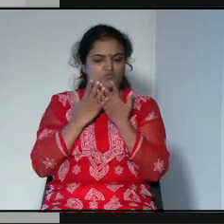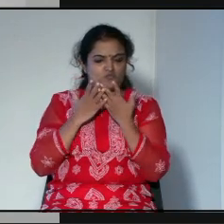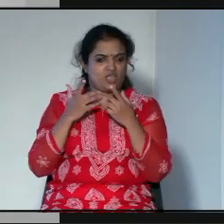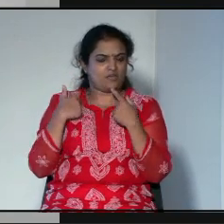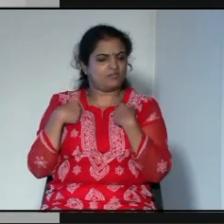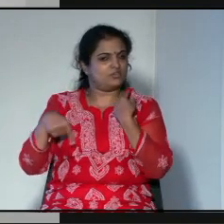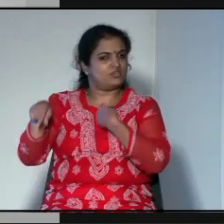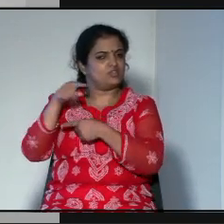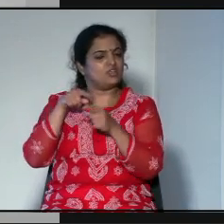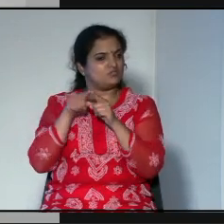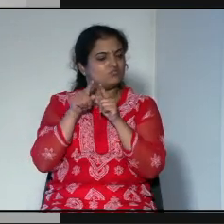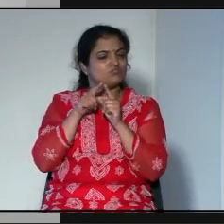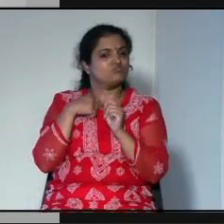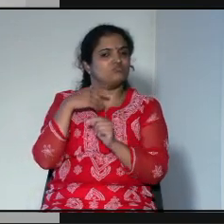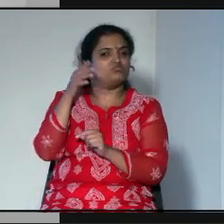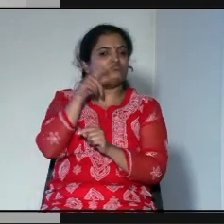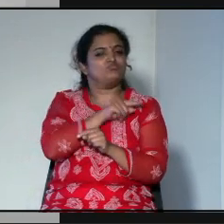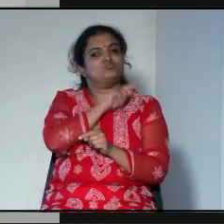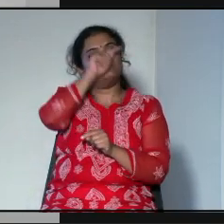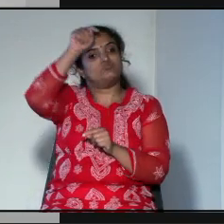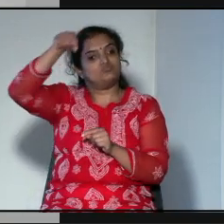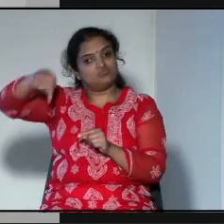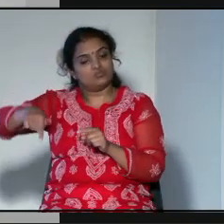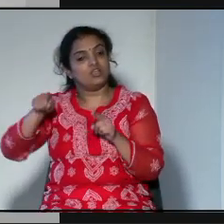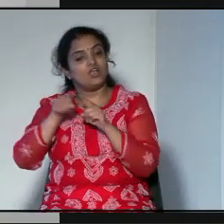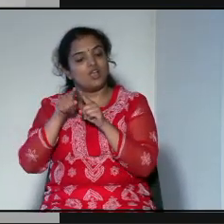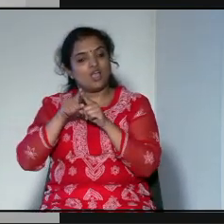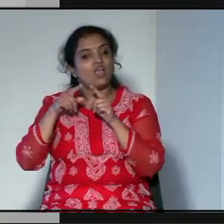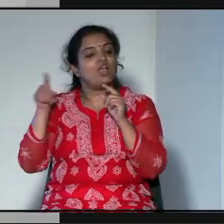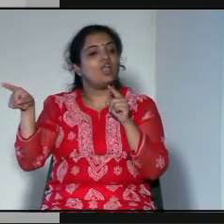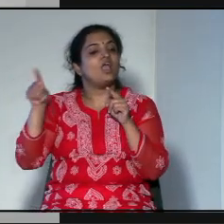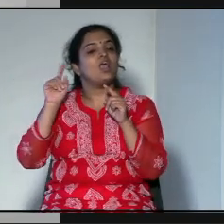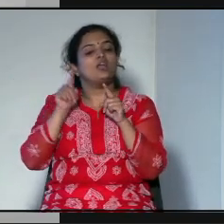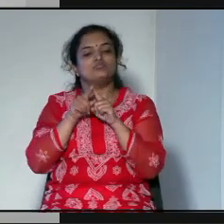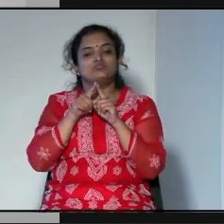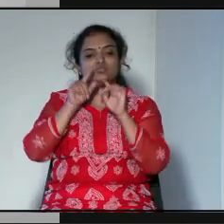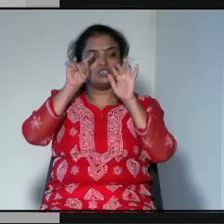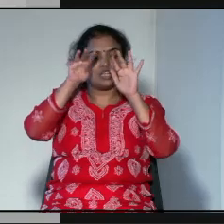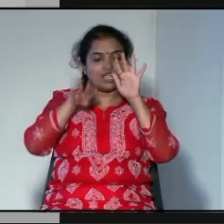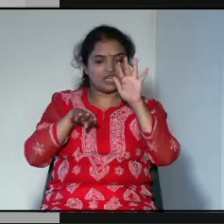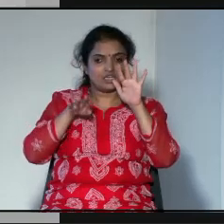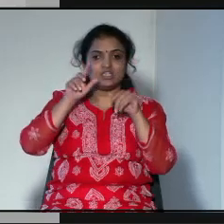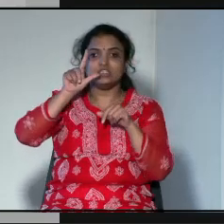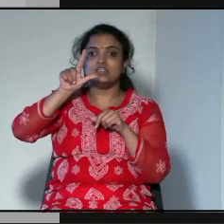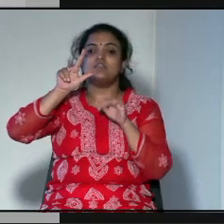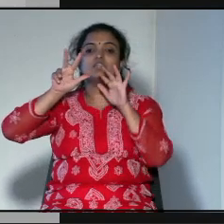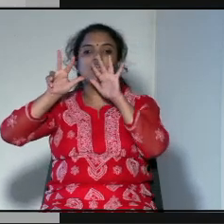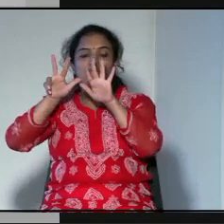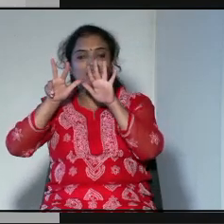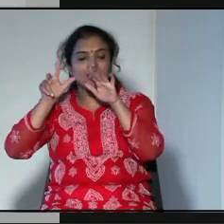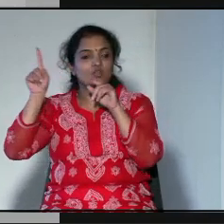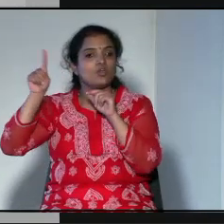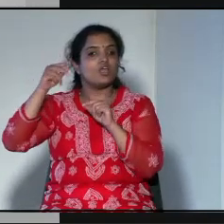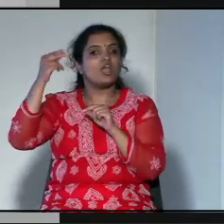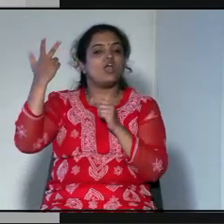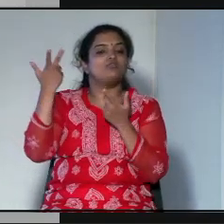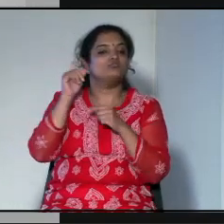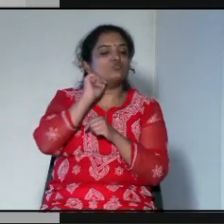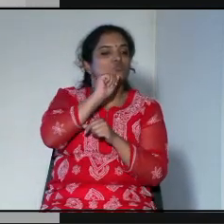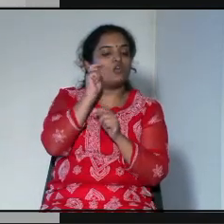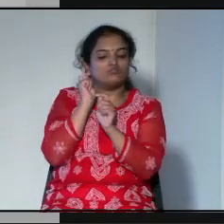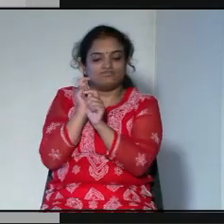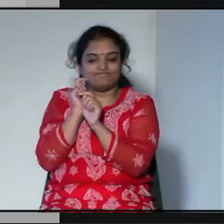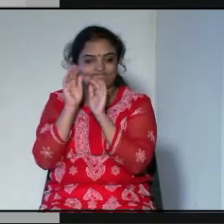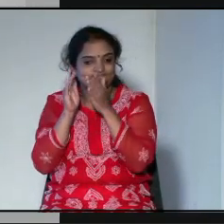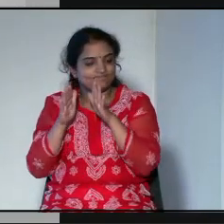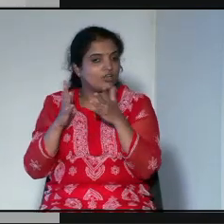where she was invited to attend the 3-week art camp in 1978 and produced a set of terracotta sculptures. The